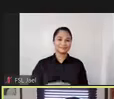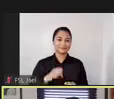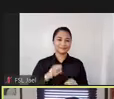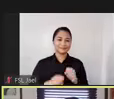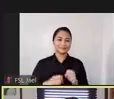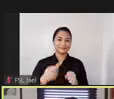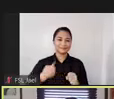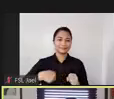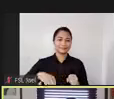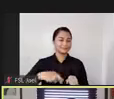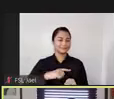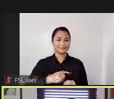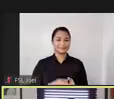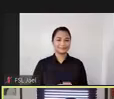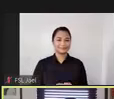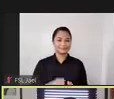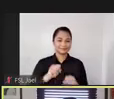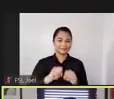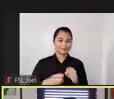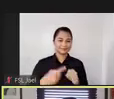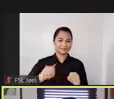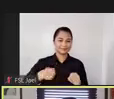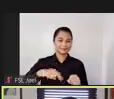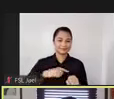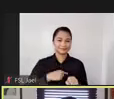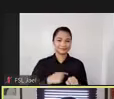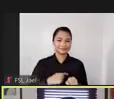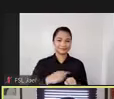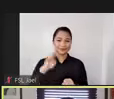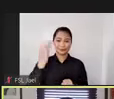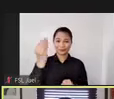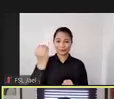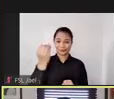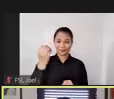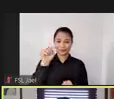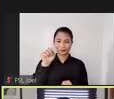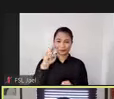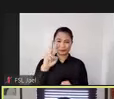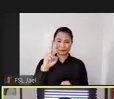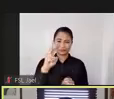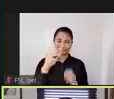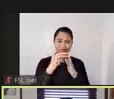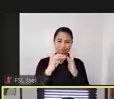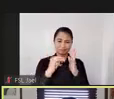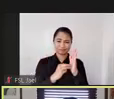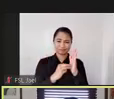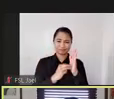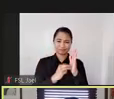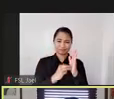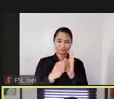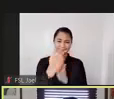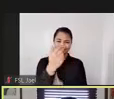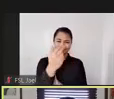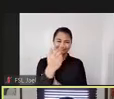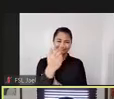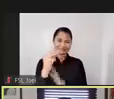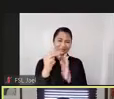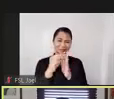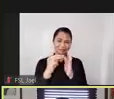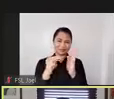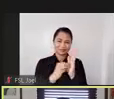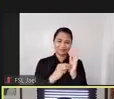and 13 million food insecure Filipinos, or that's nearly one third of the country's